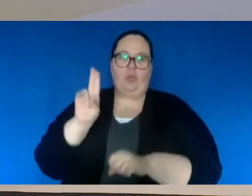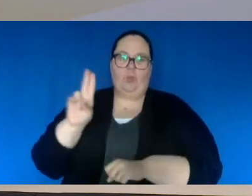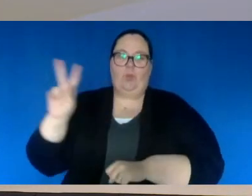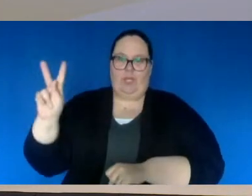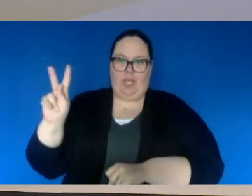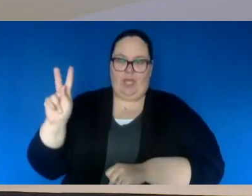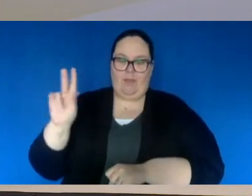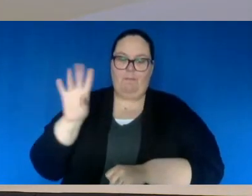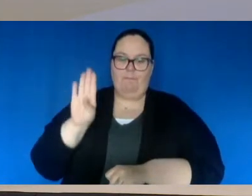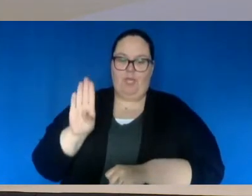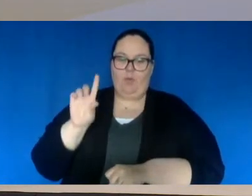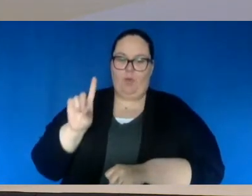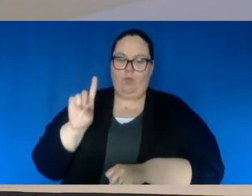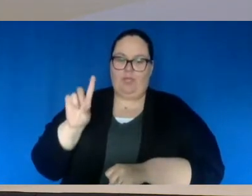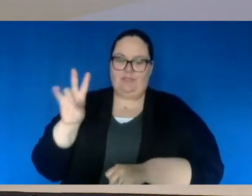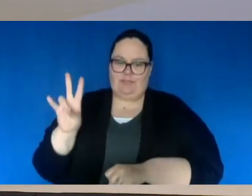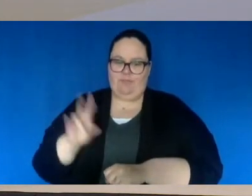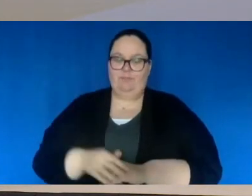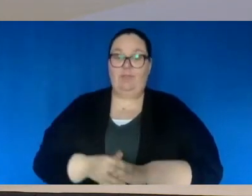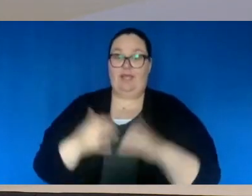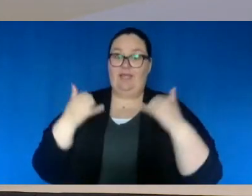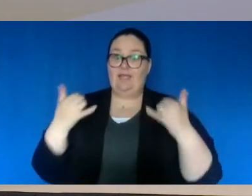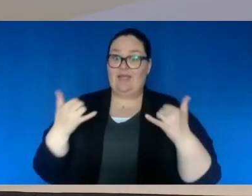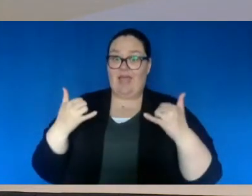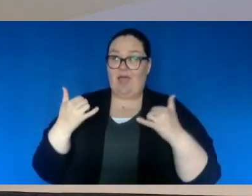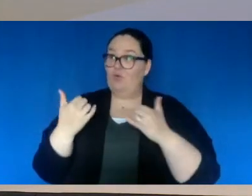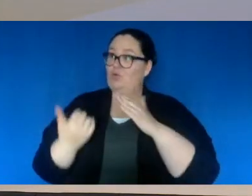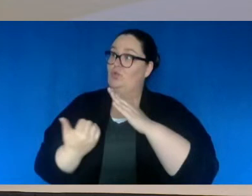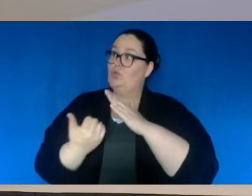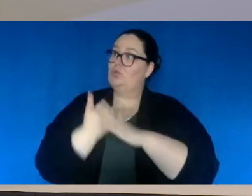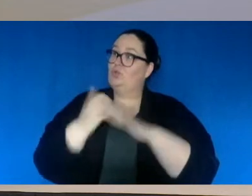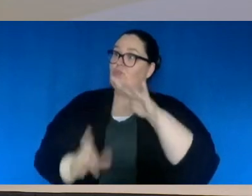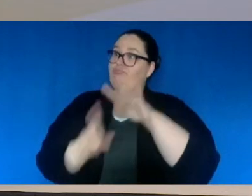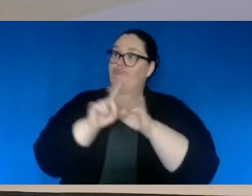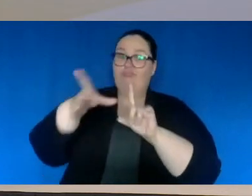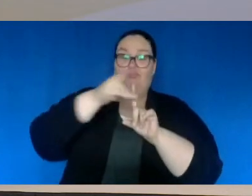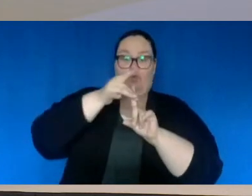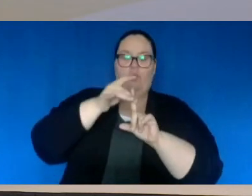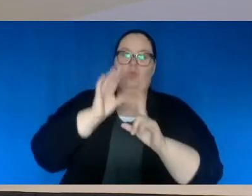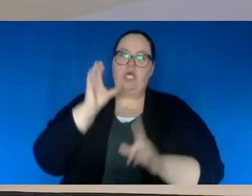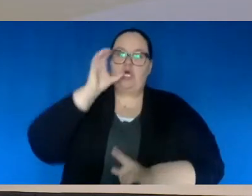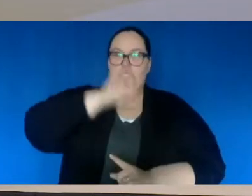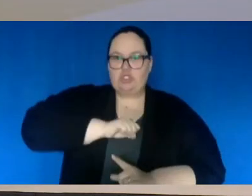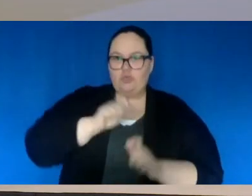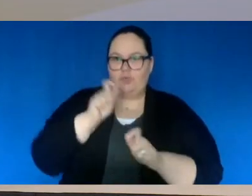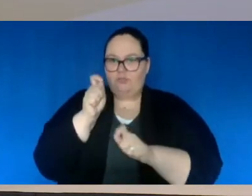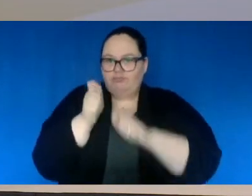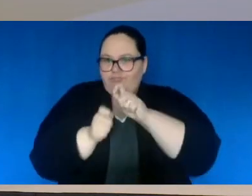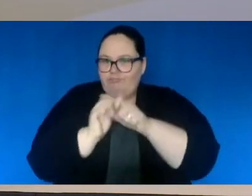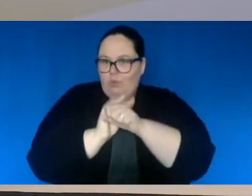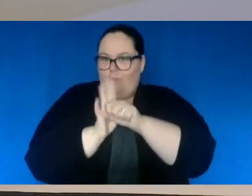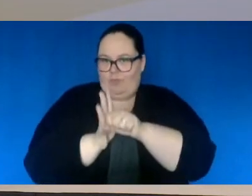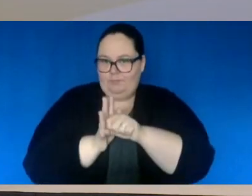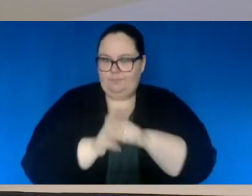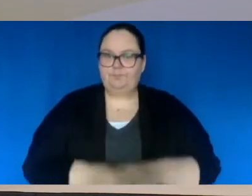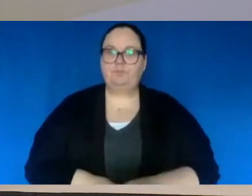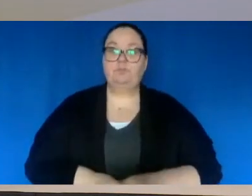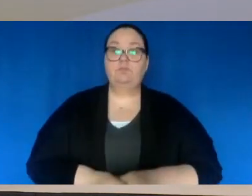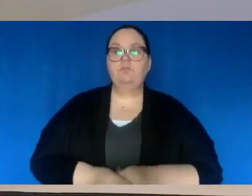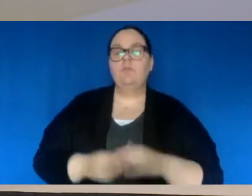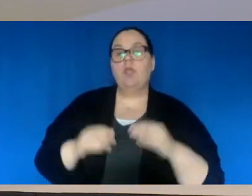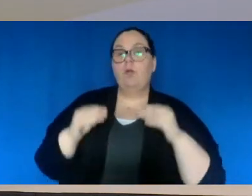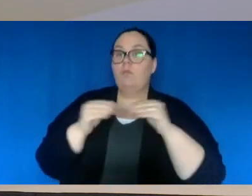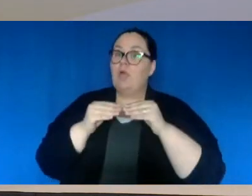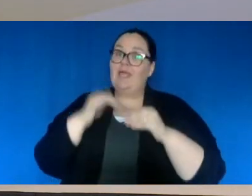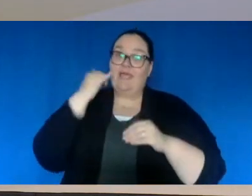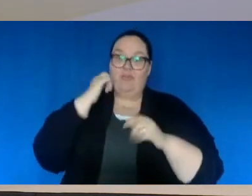we now assume that all new cases are variants. The variants of concern are associated with increased transmission